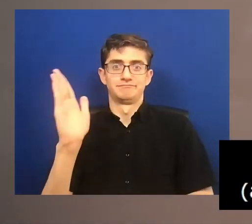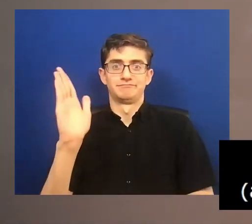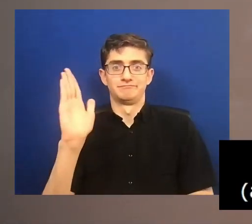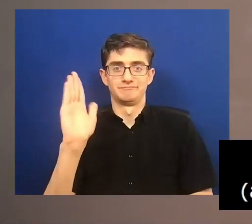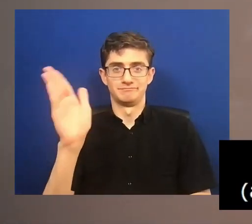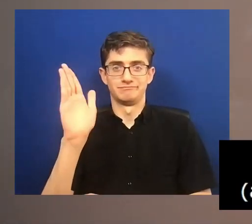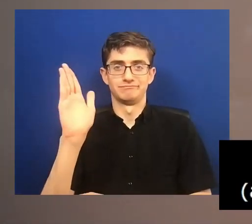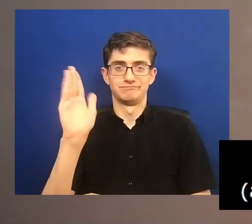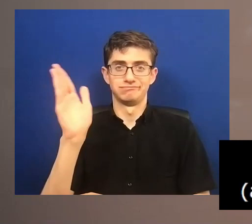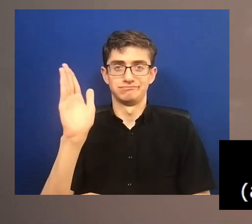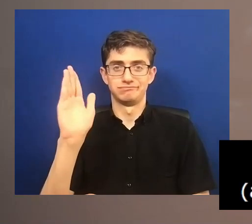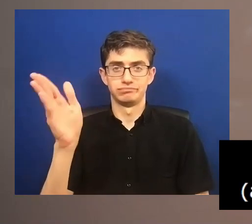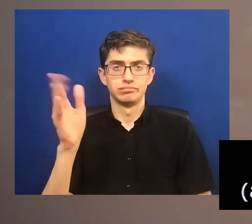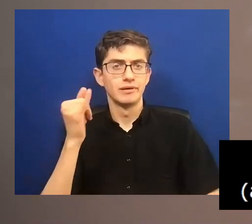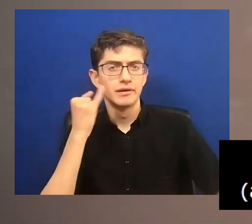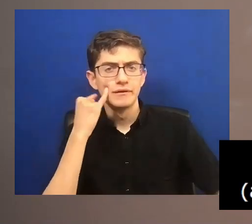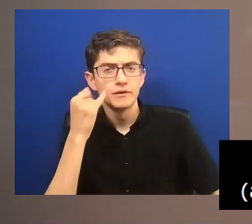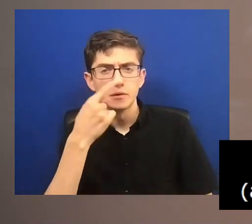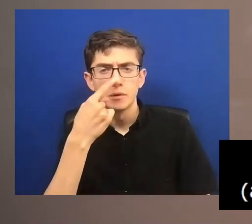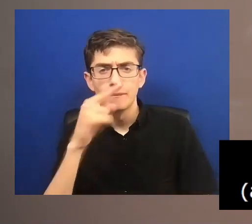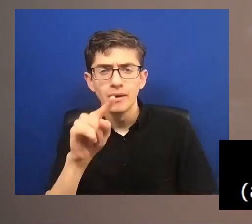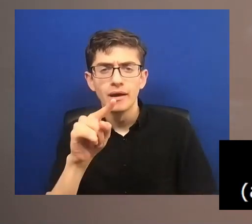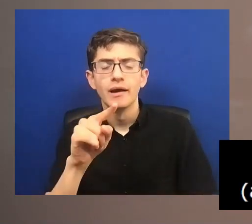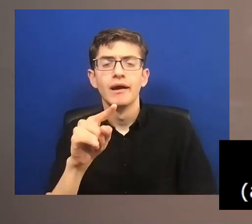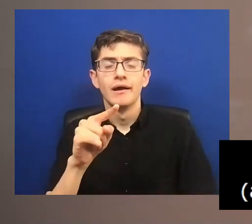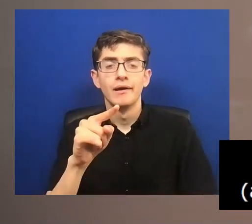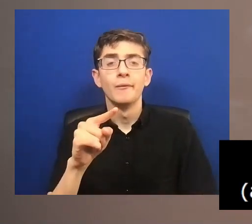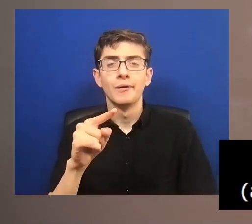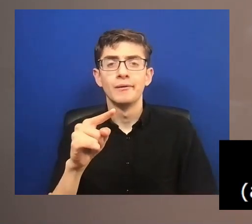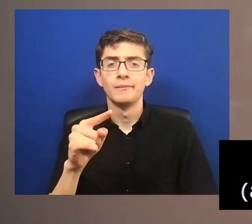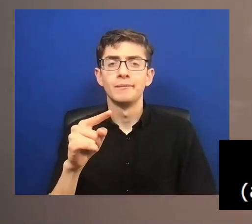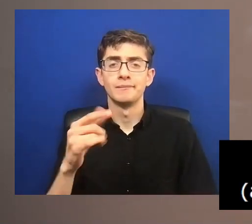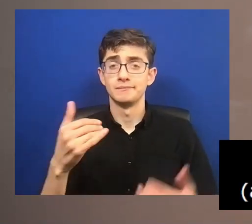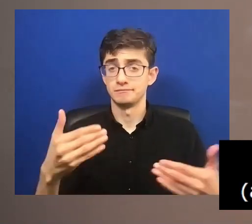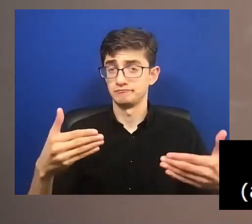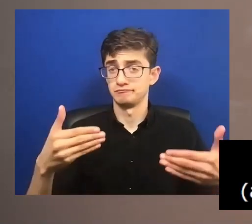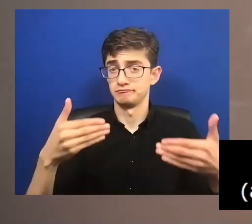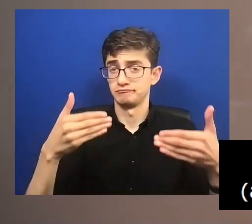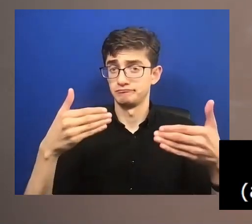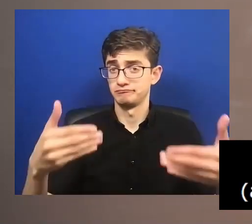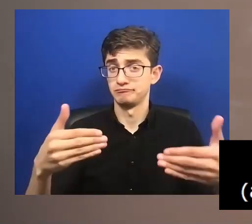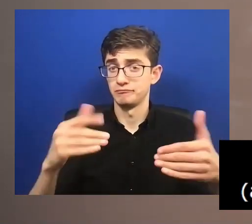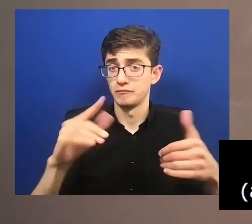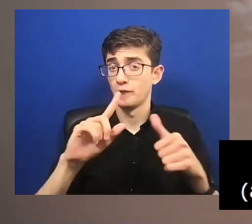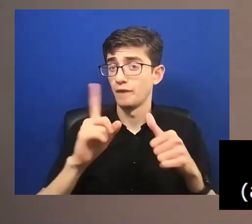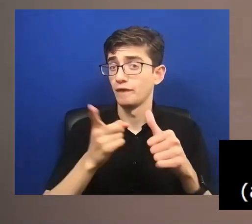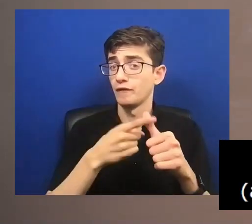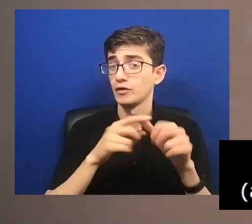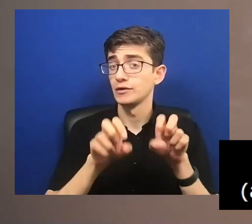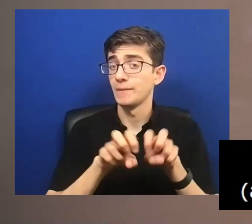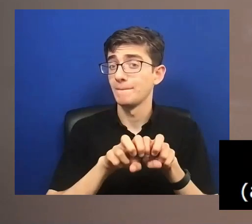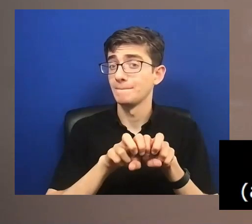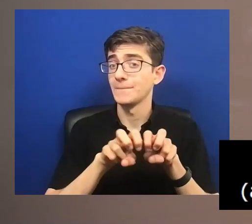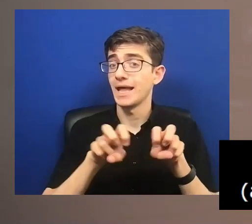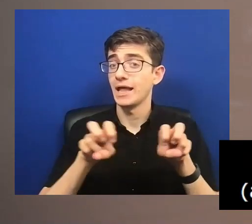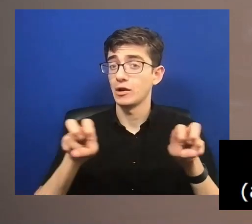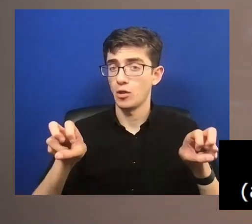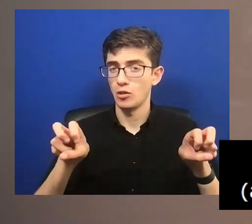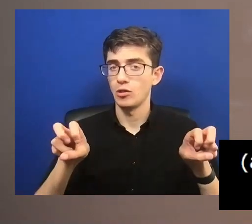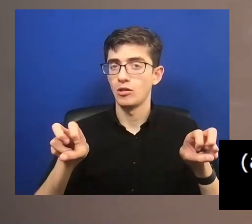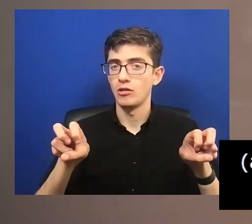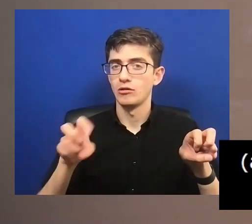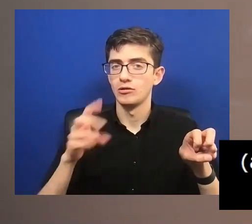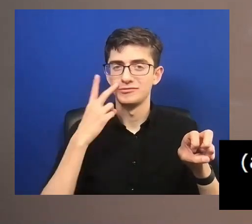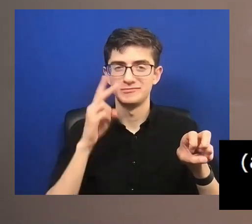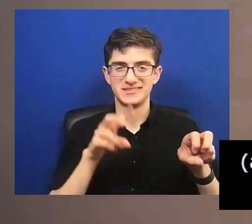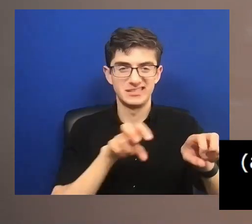If you guys don't mind, we're gonna move on to our very first panel. You see these chairs and these microphones. We're gonna